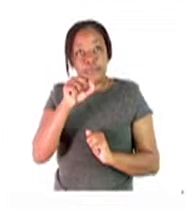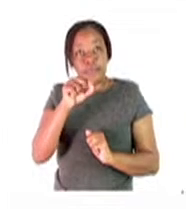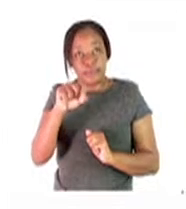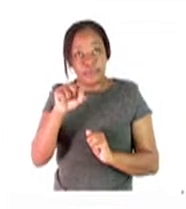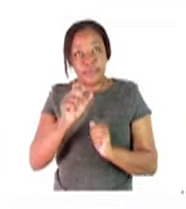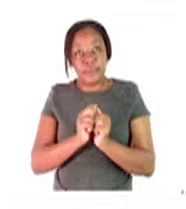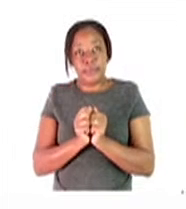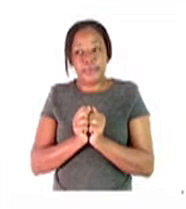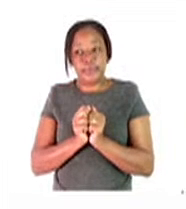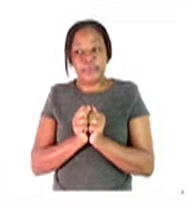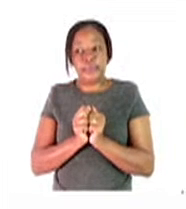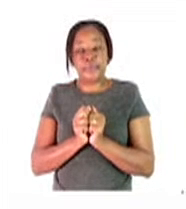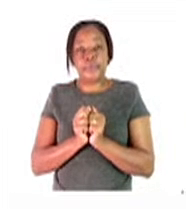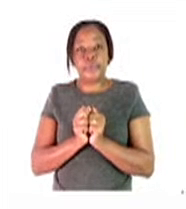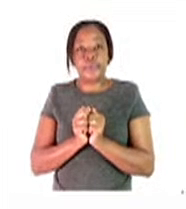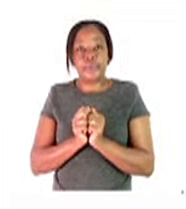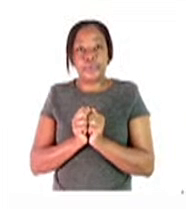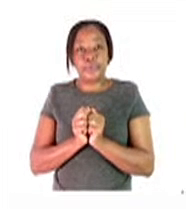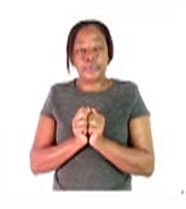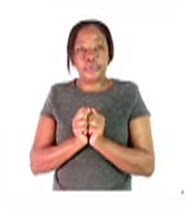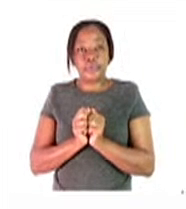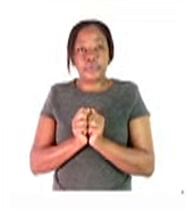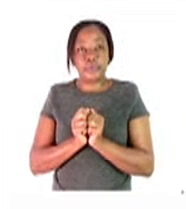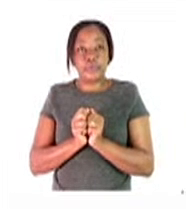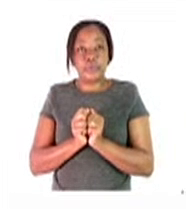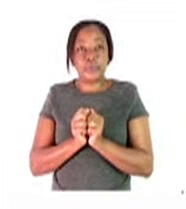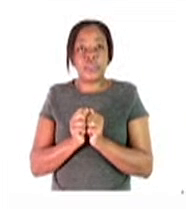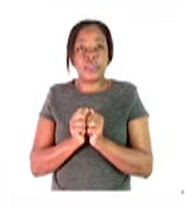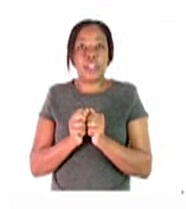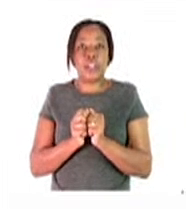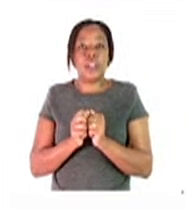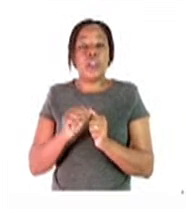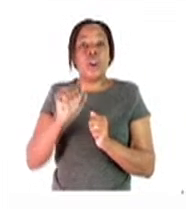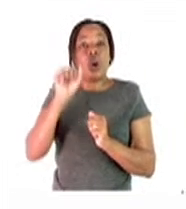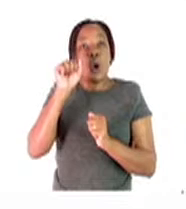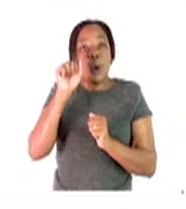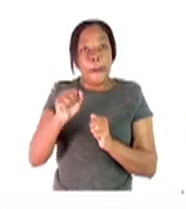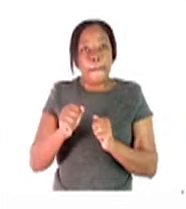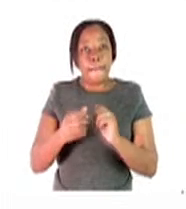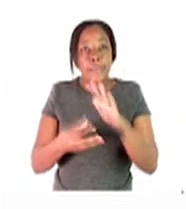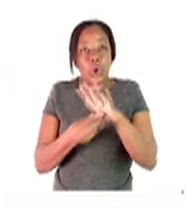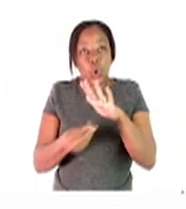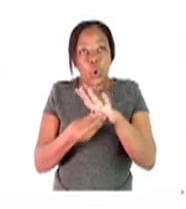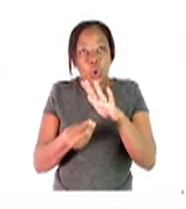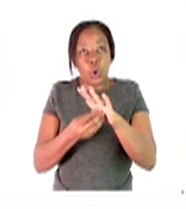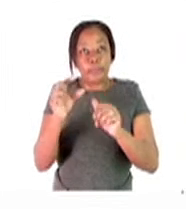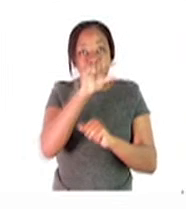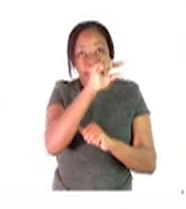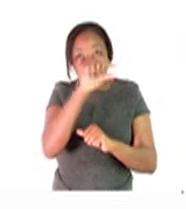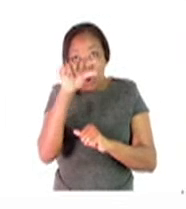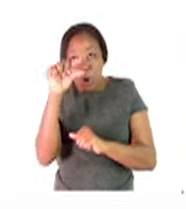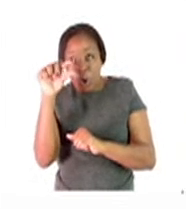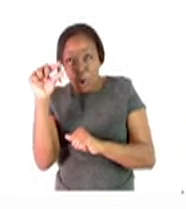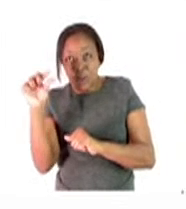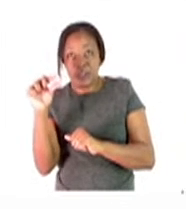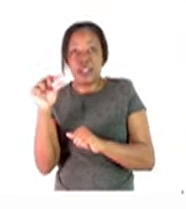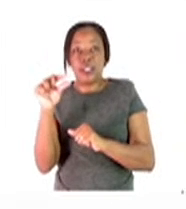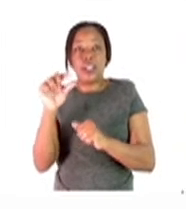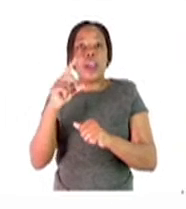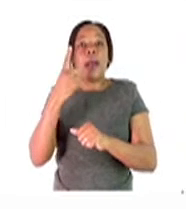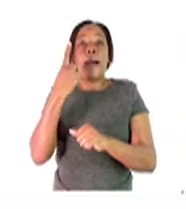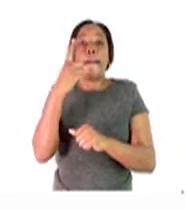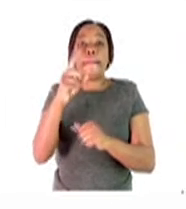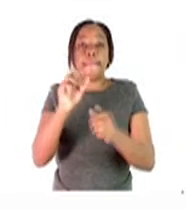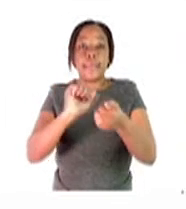guest. That is what you are going to write in the next sentence. Everything stays the same, only change the bold